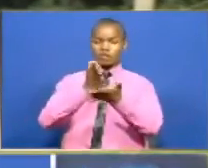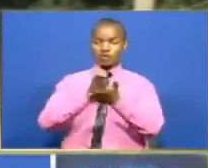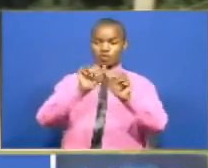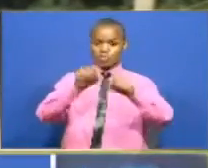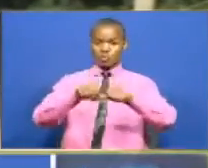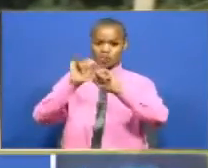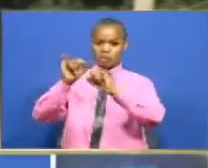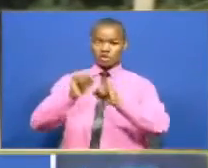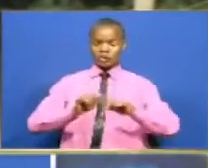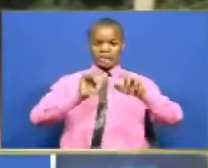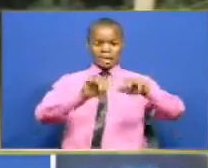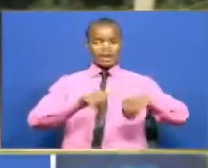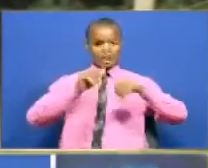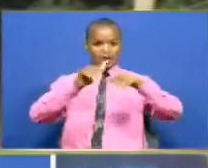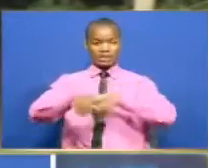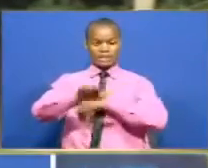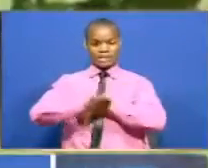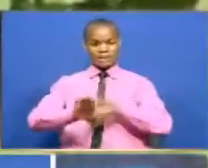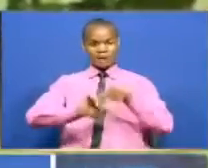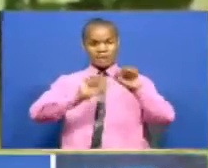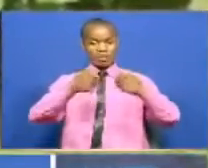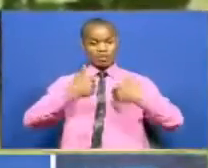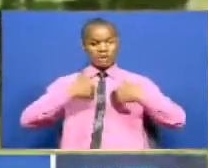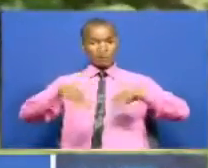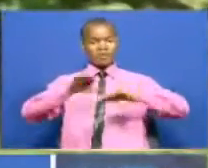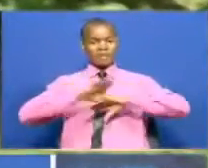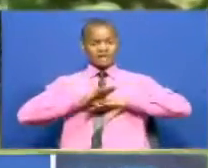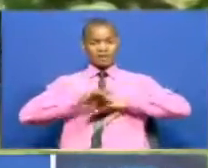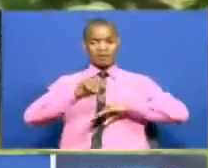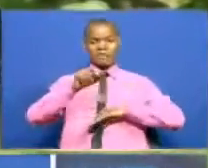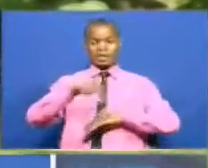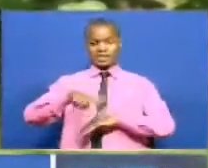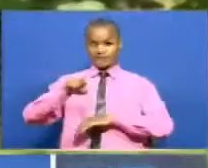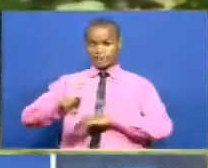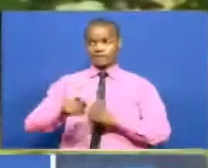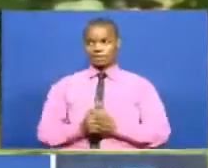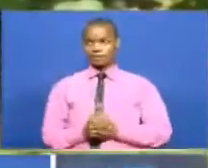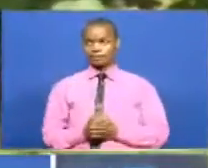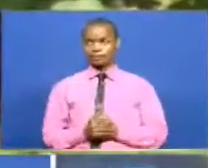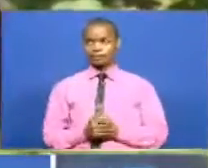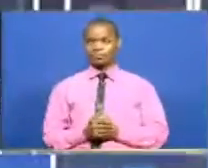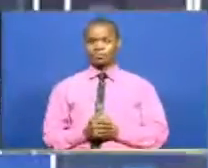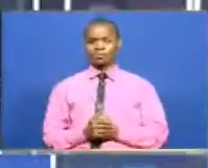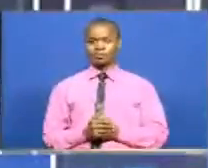irrigation in those areas, we're able to produce enough seed. Betty Kiptum, Channel One Business.